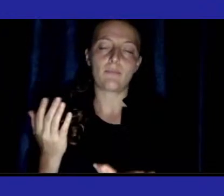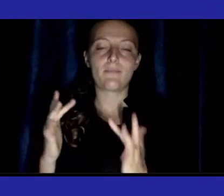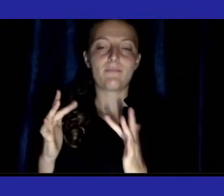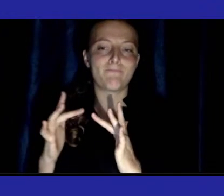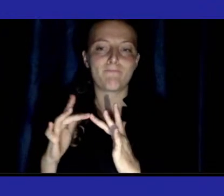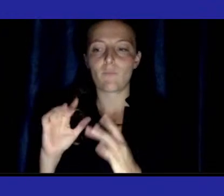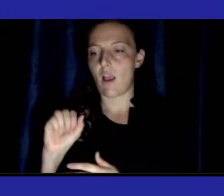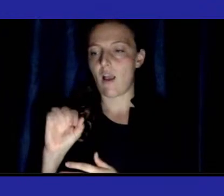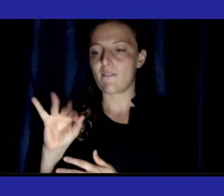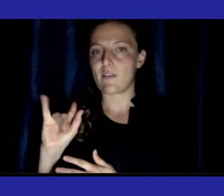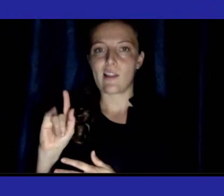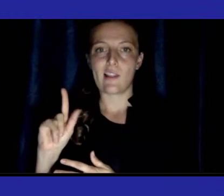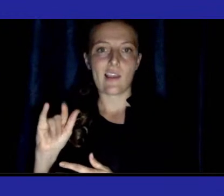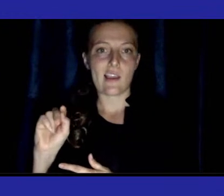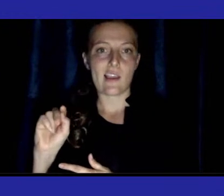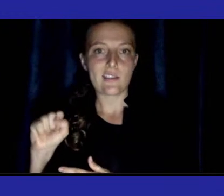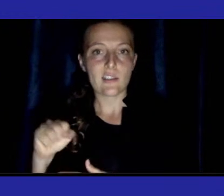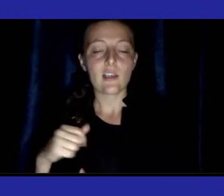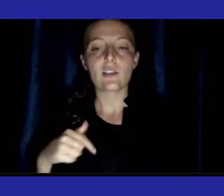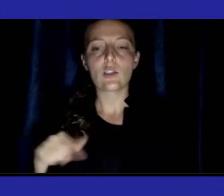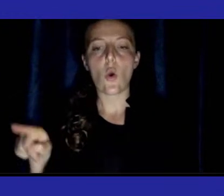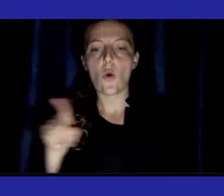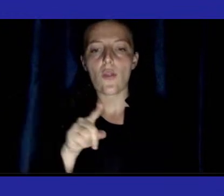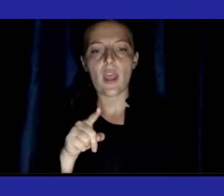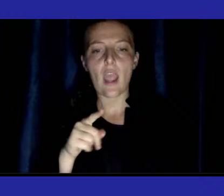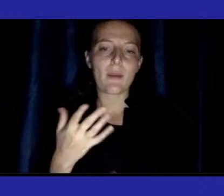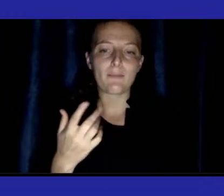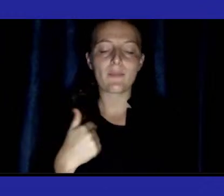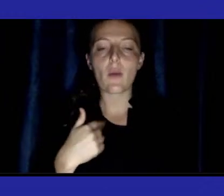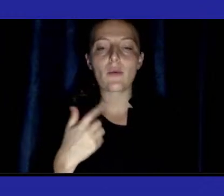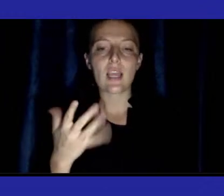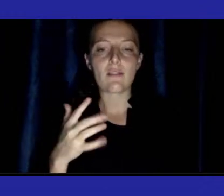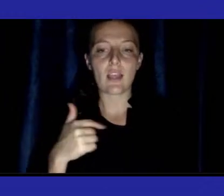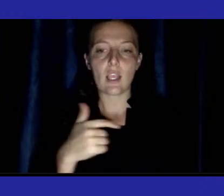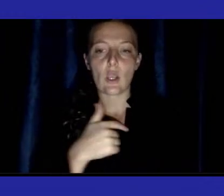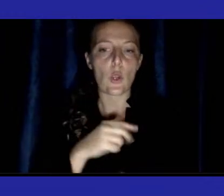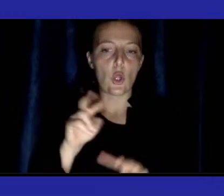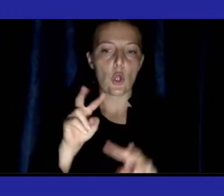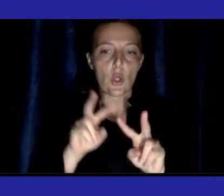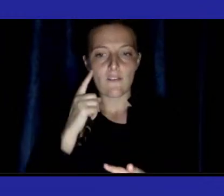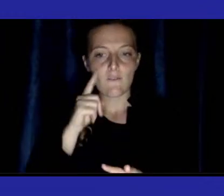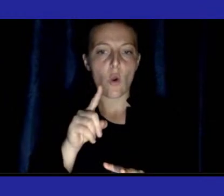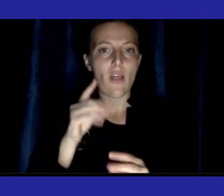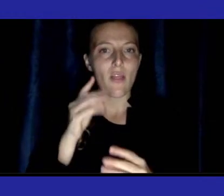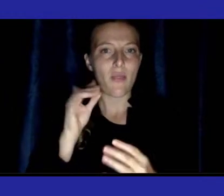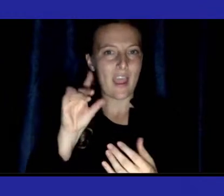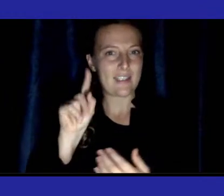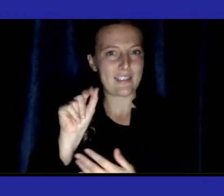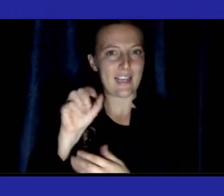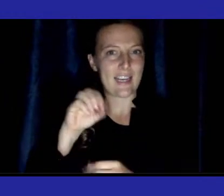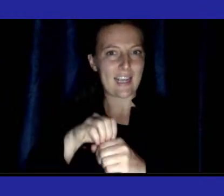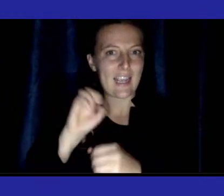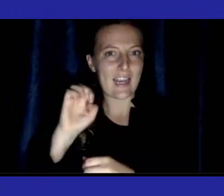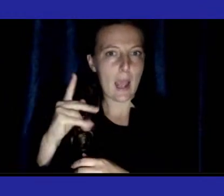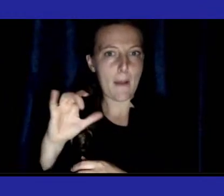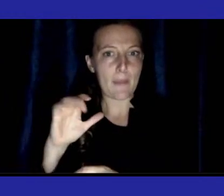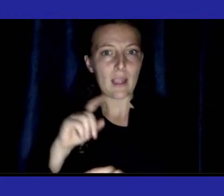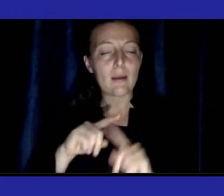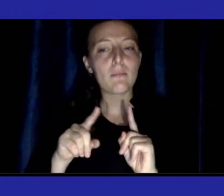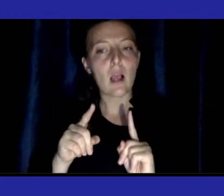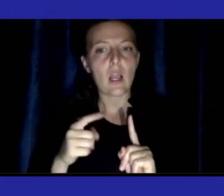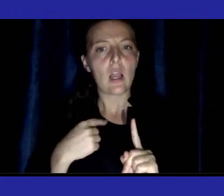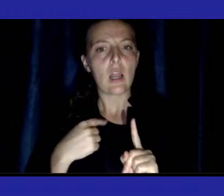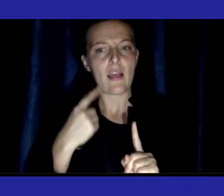we were looking at real SOGI data for us in Epic, right? Where it would be great to apply race, ethnicity, primary language spoken at home, and then we went